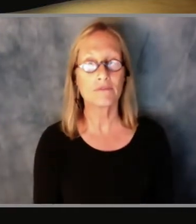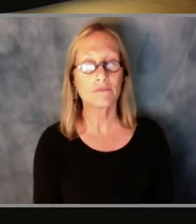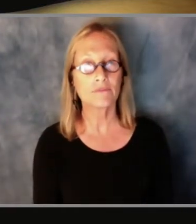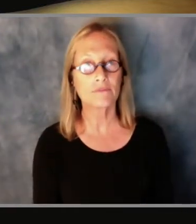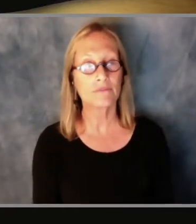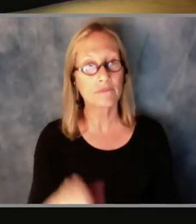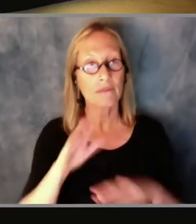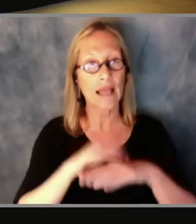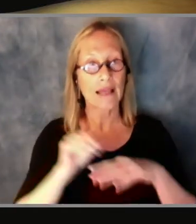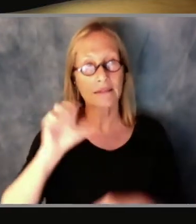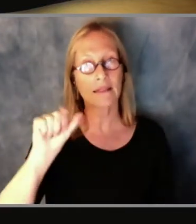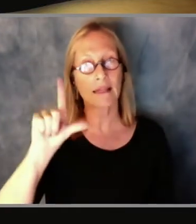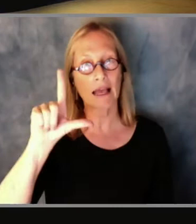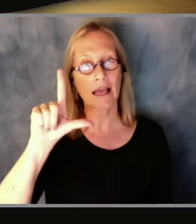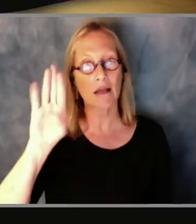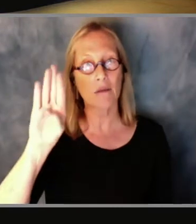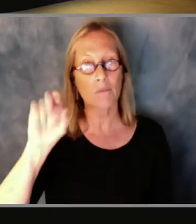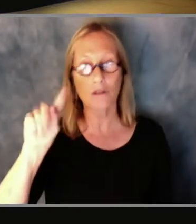DeJetley.